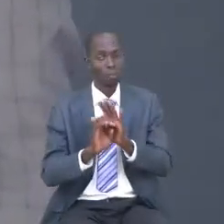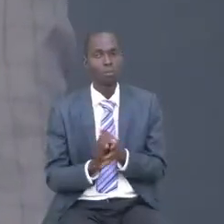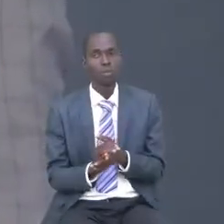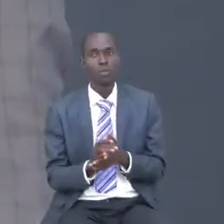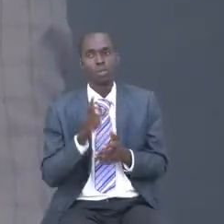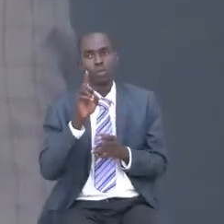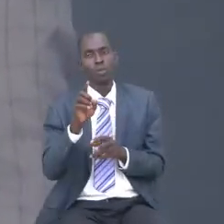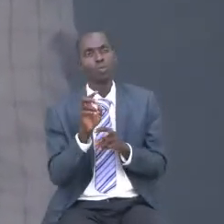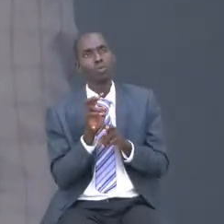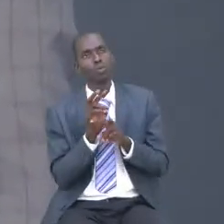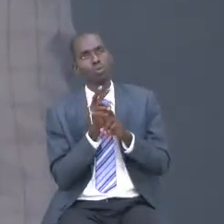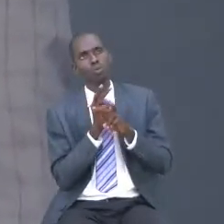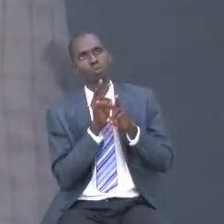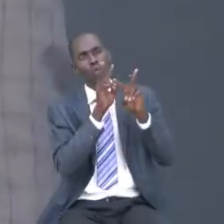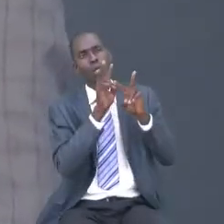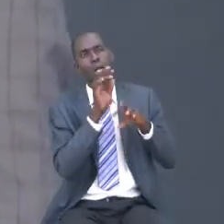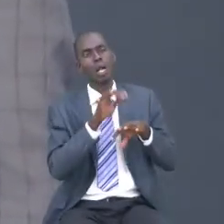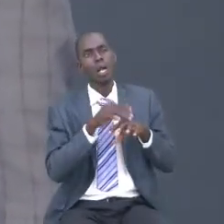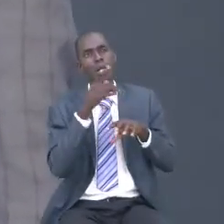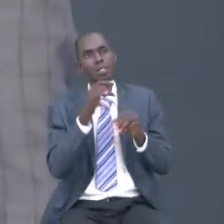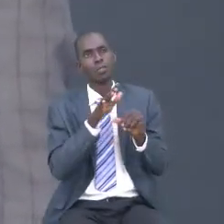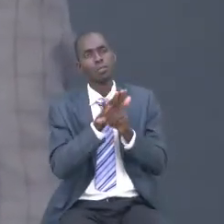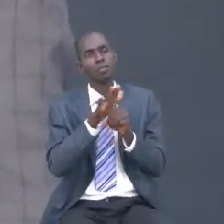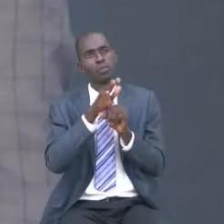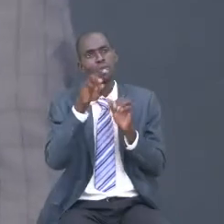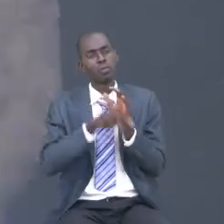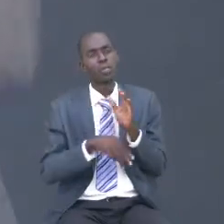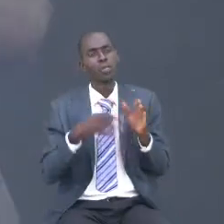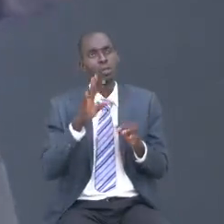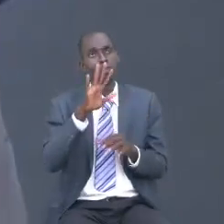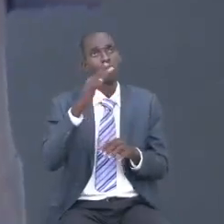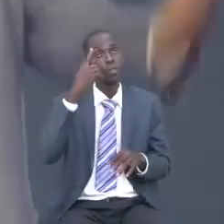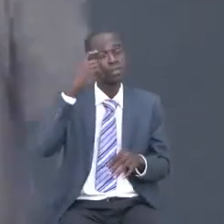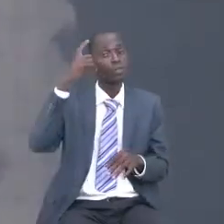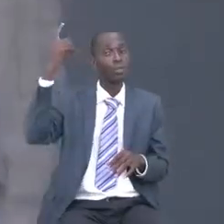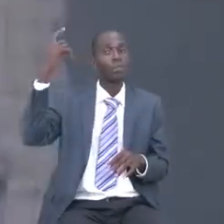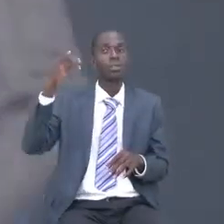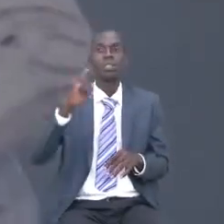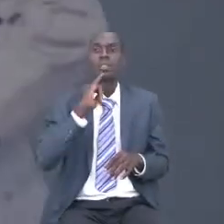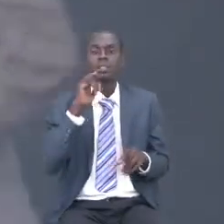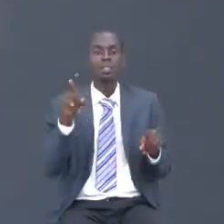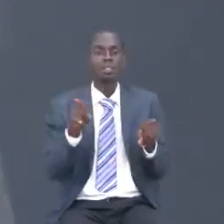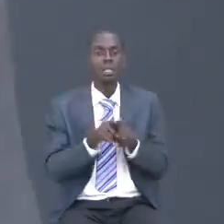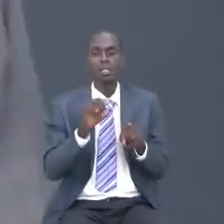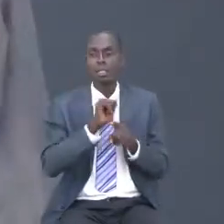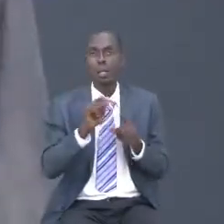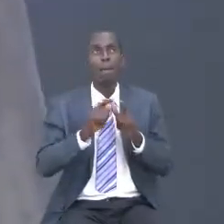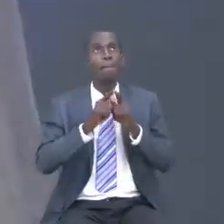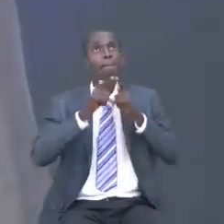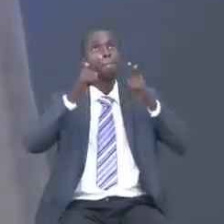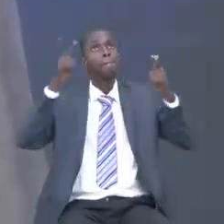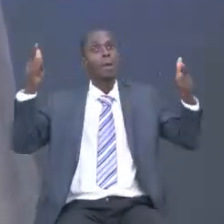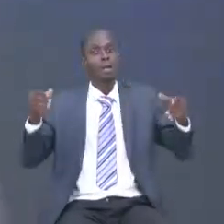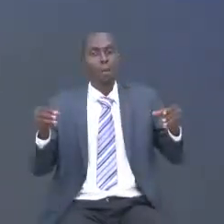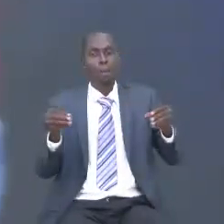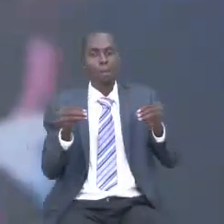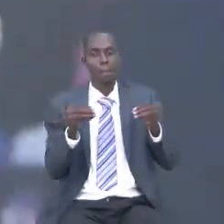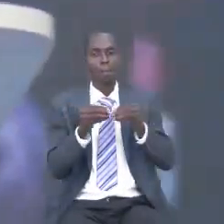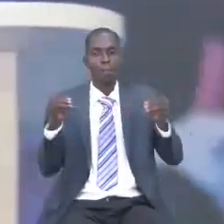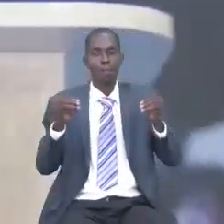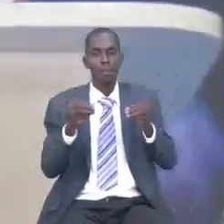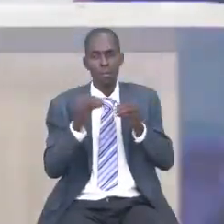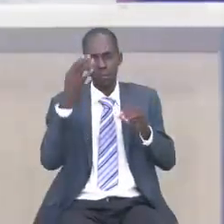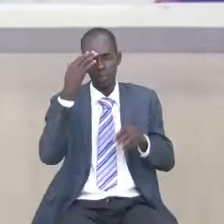The fulfillment of the dream is like a big magnet. And then you have a